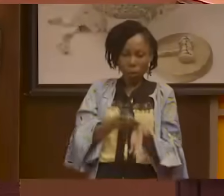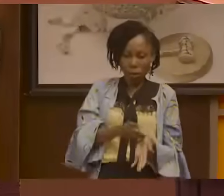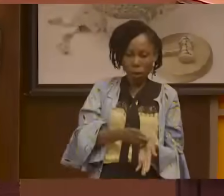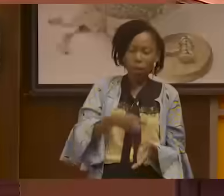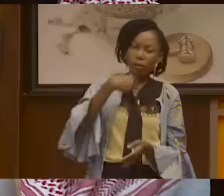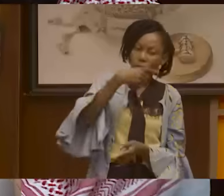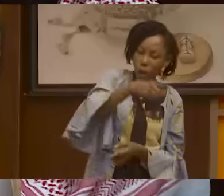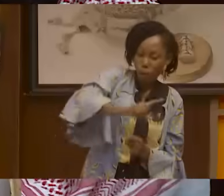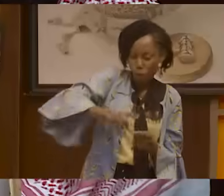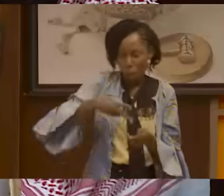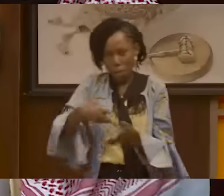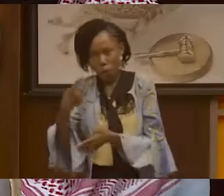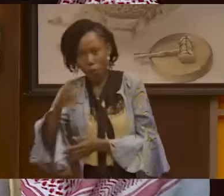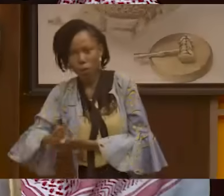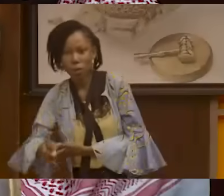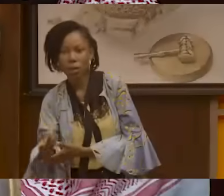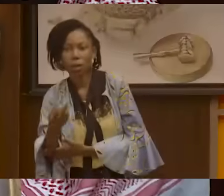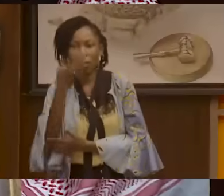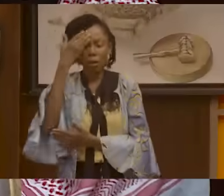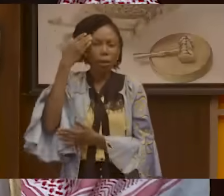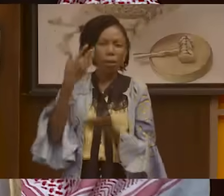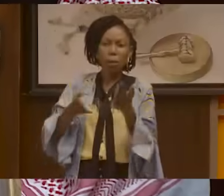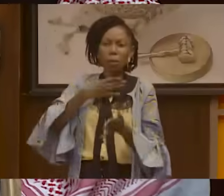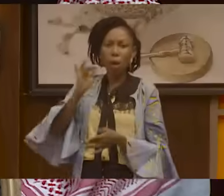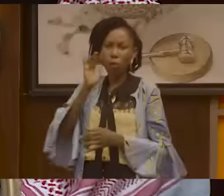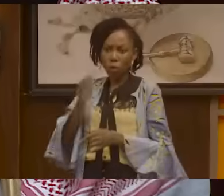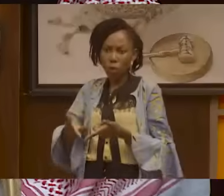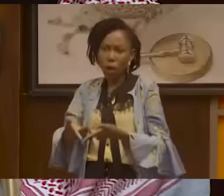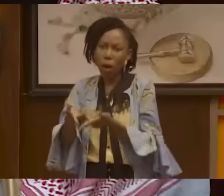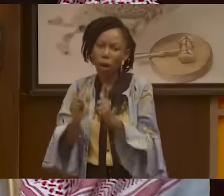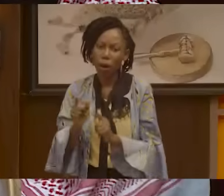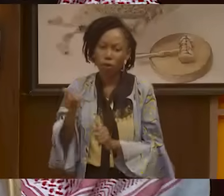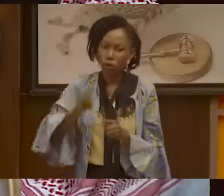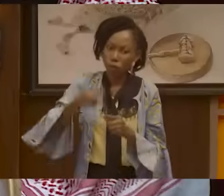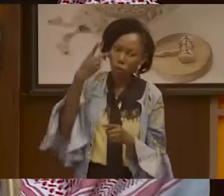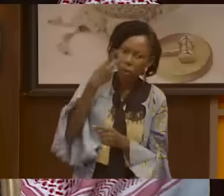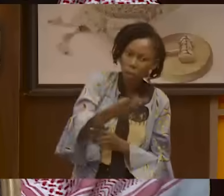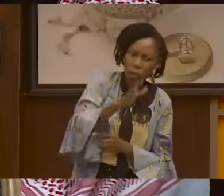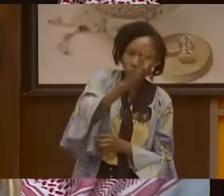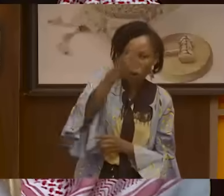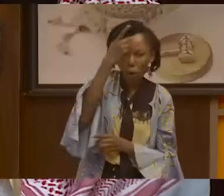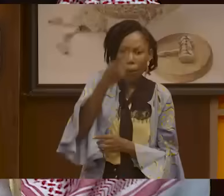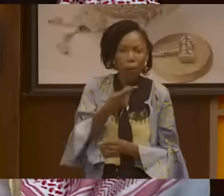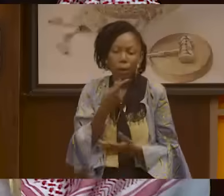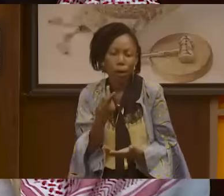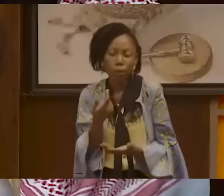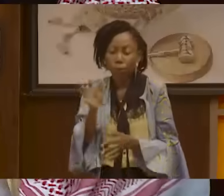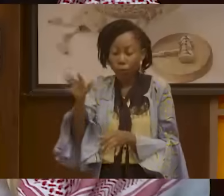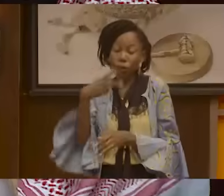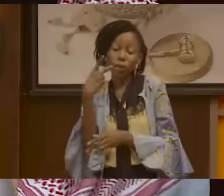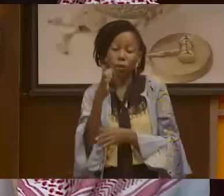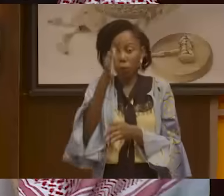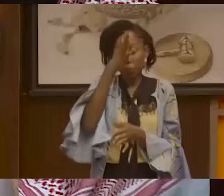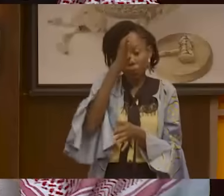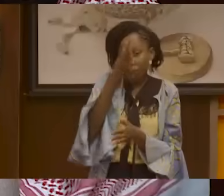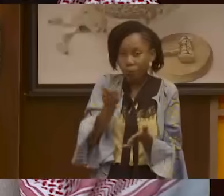I said okay. I won't allow you guys to talk to him again. He will not see you. That was even when I came in there. You won't see these kids again. If you don't pay,